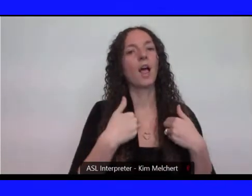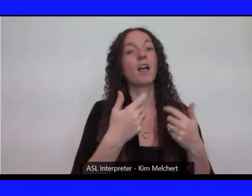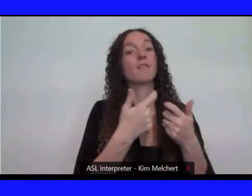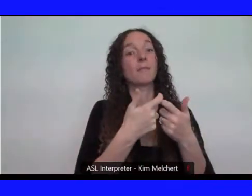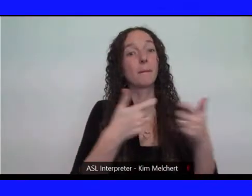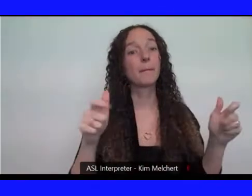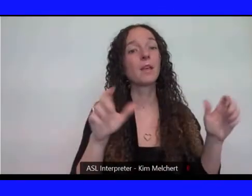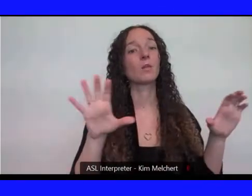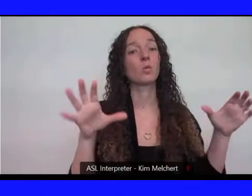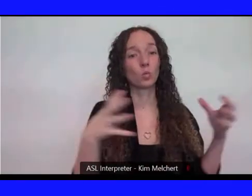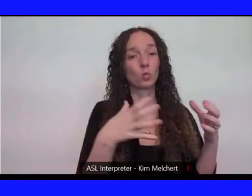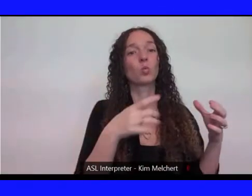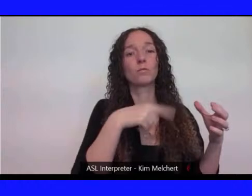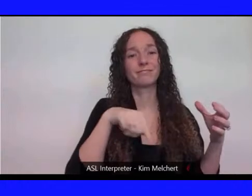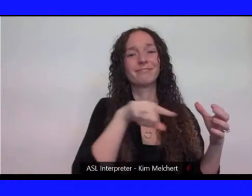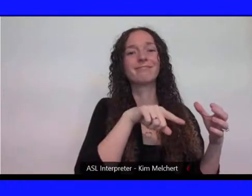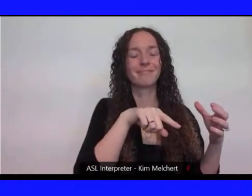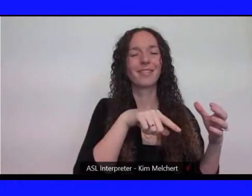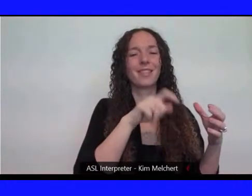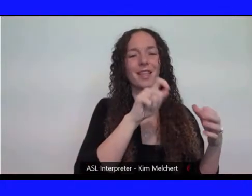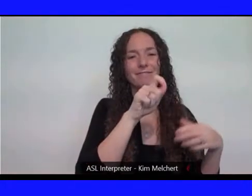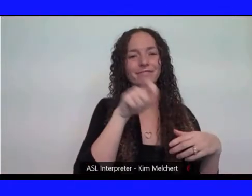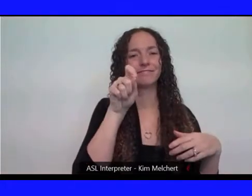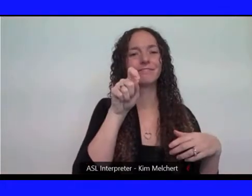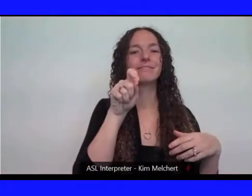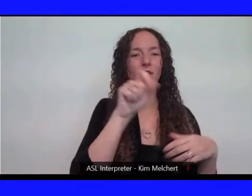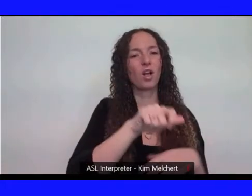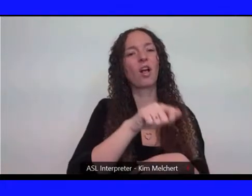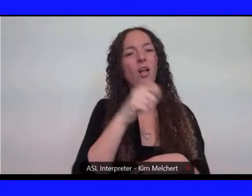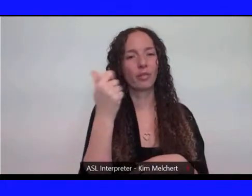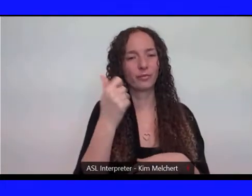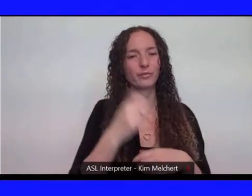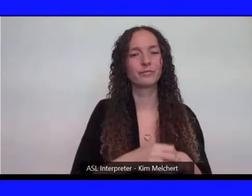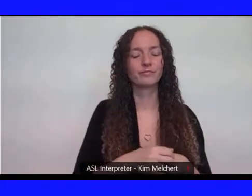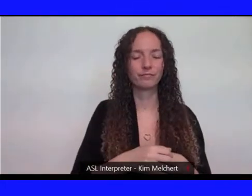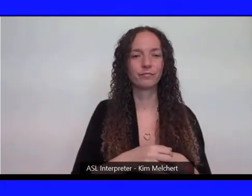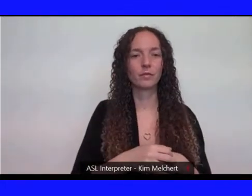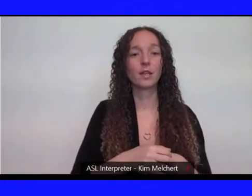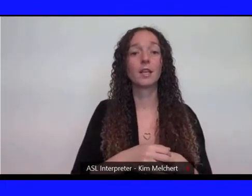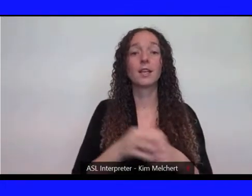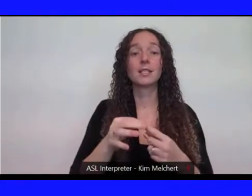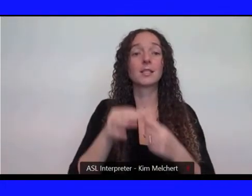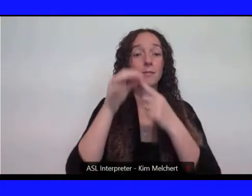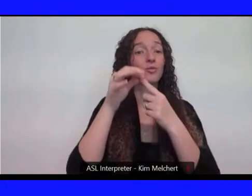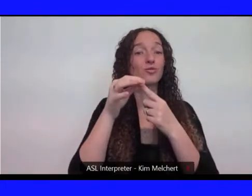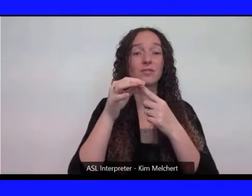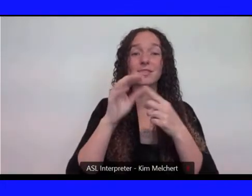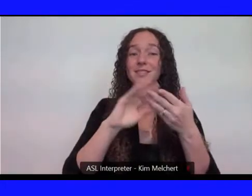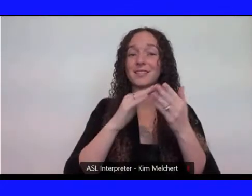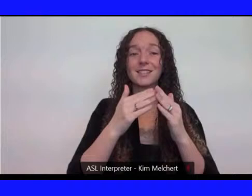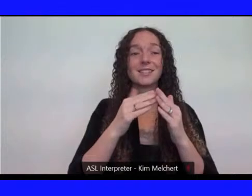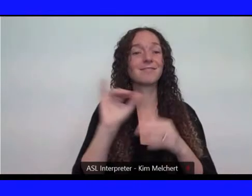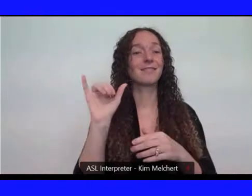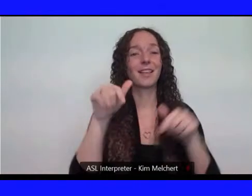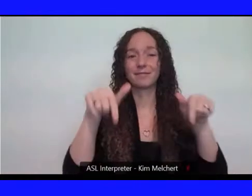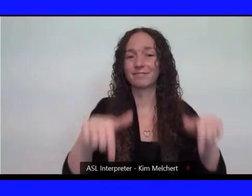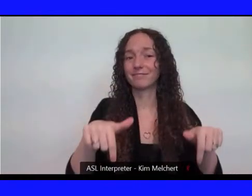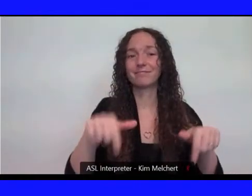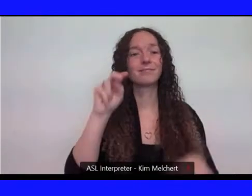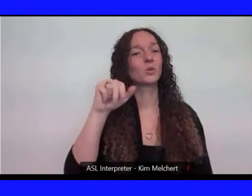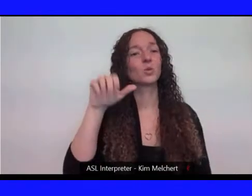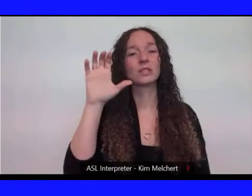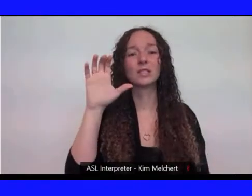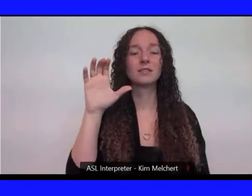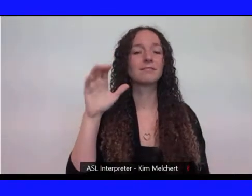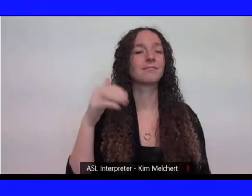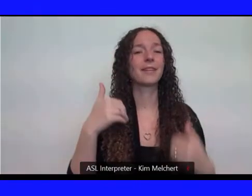white. And those are the only two racial groups. They will probably identify. It's a generational thing. I think we're not as segregated